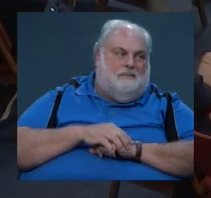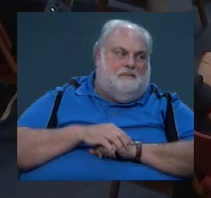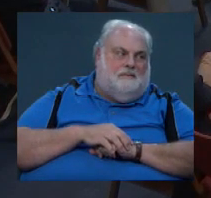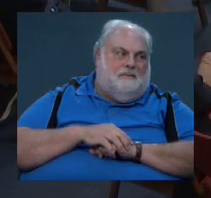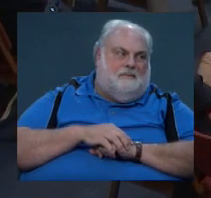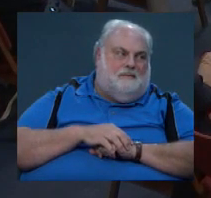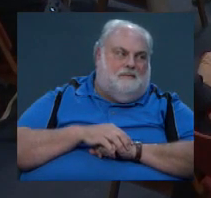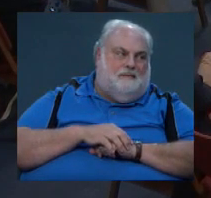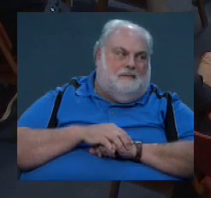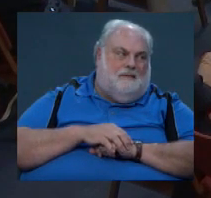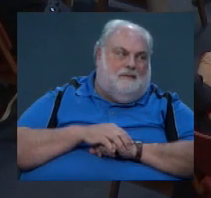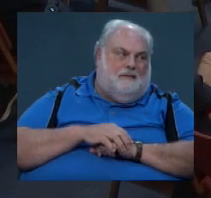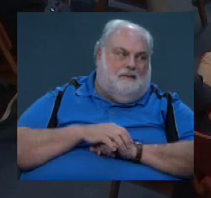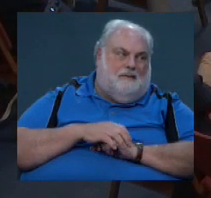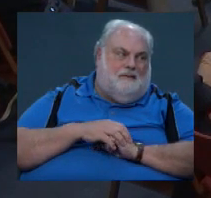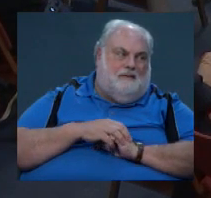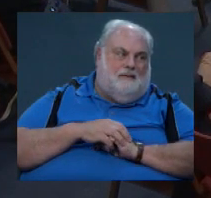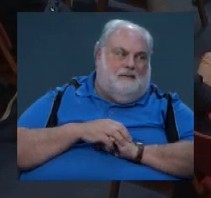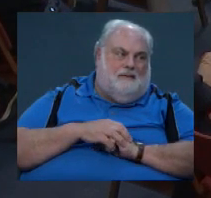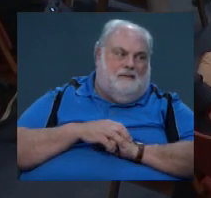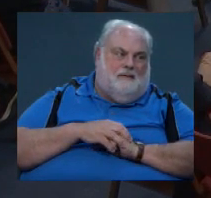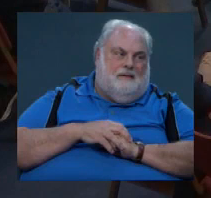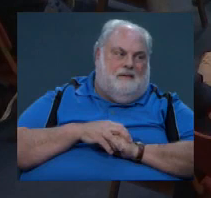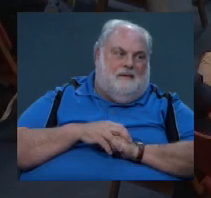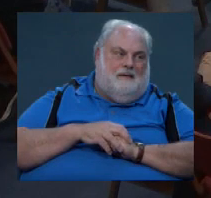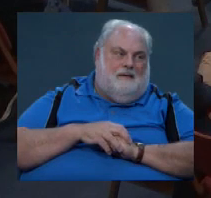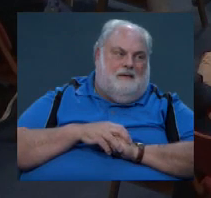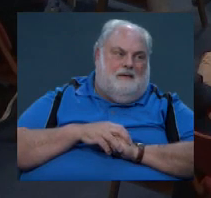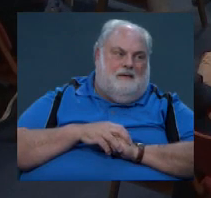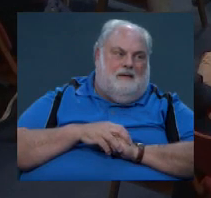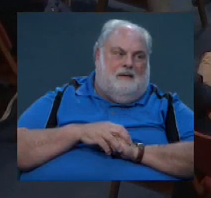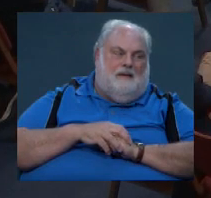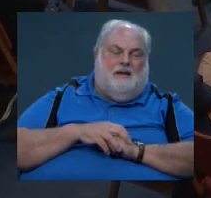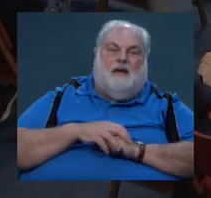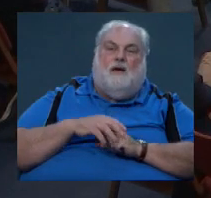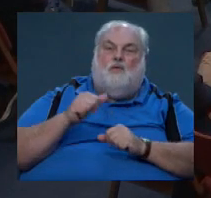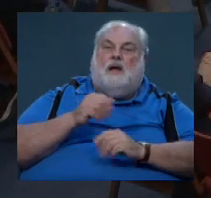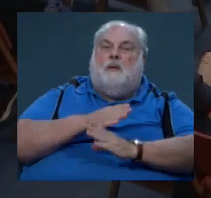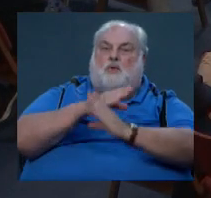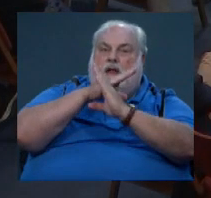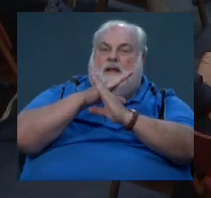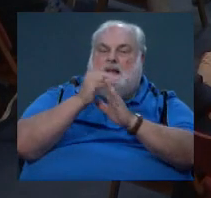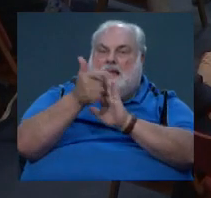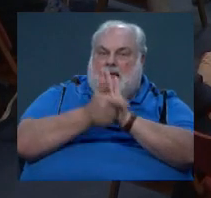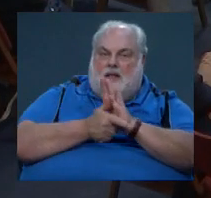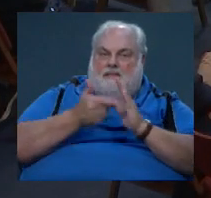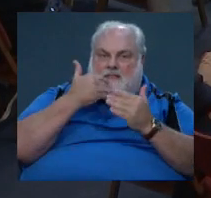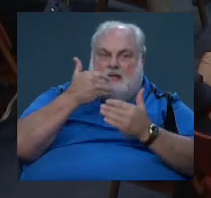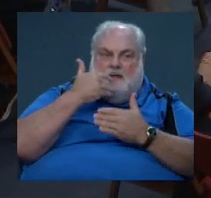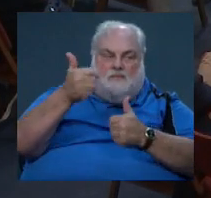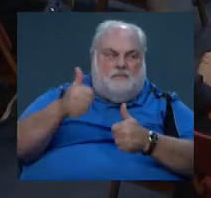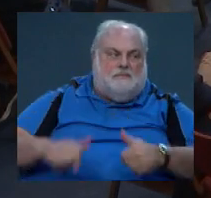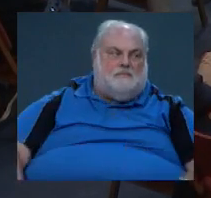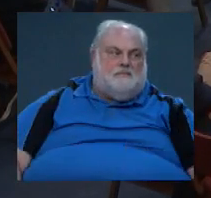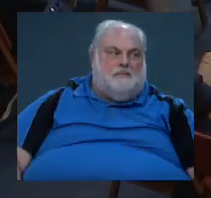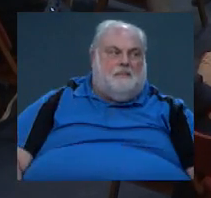either speak at the podium or not. I mean, when you speak out there, we can't hear it. If we can prevent it legally, thank you. Thank you.